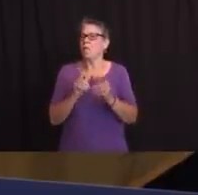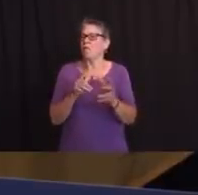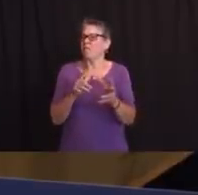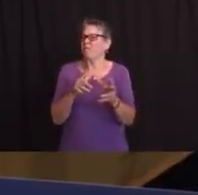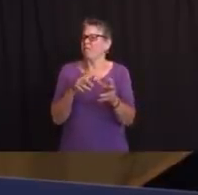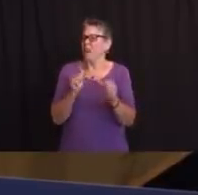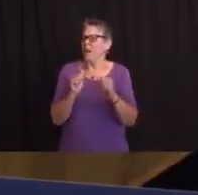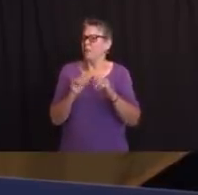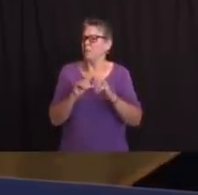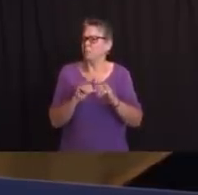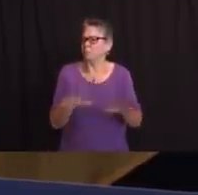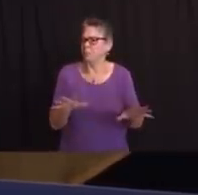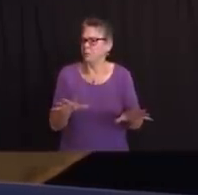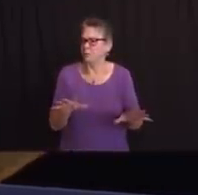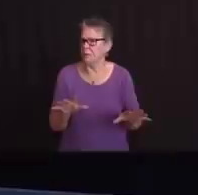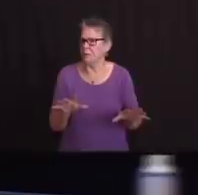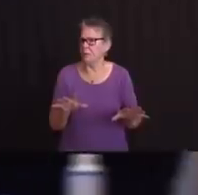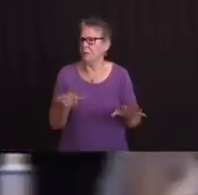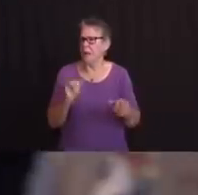person.